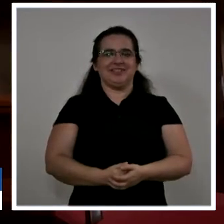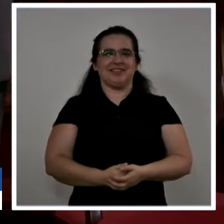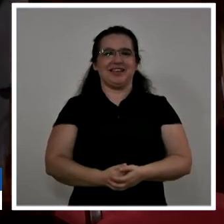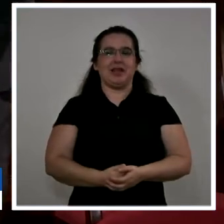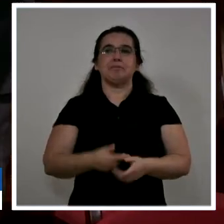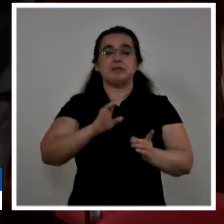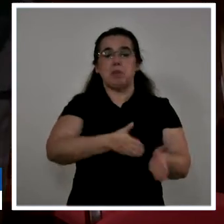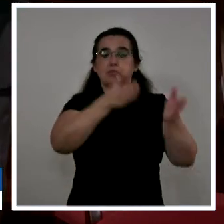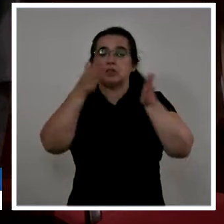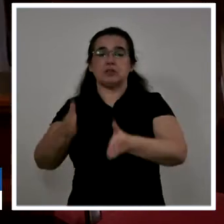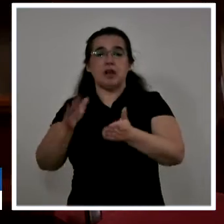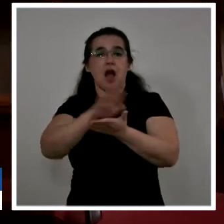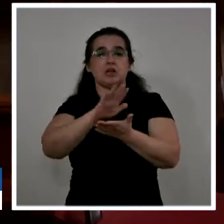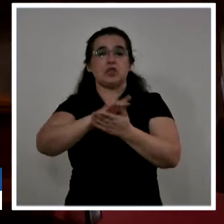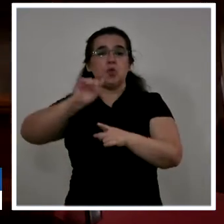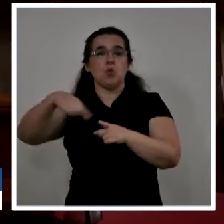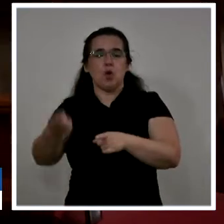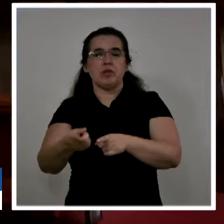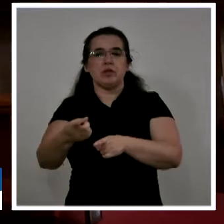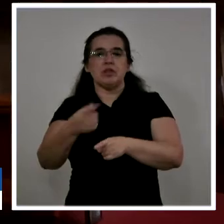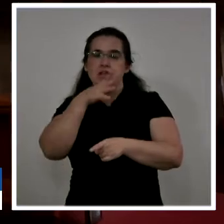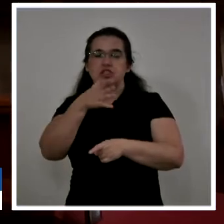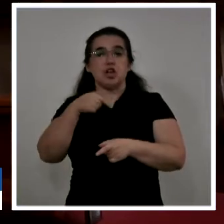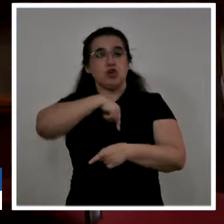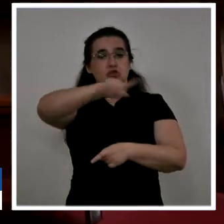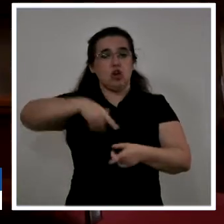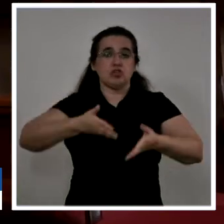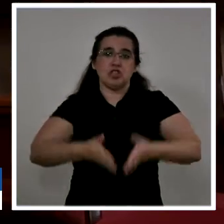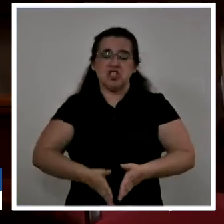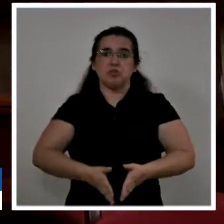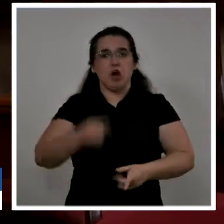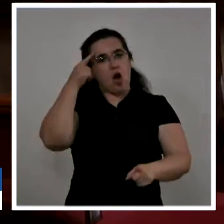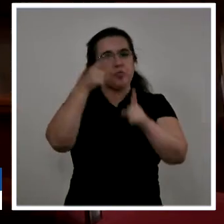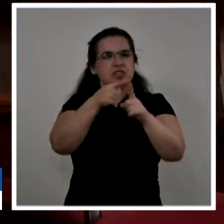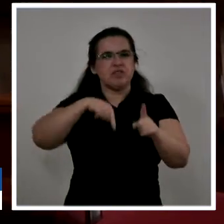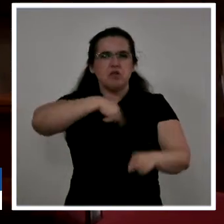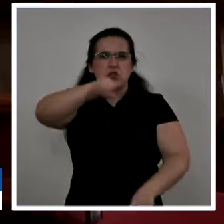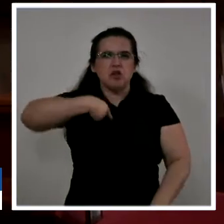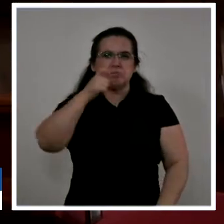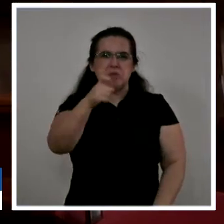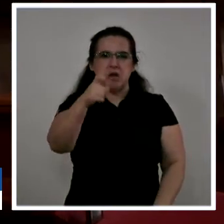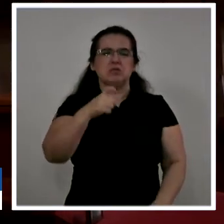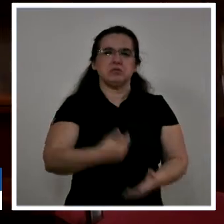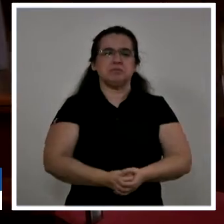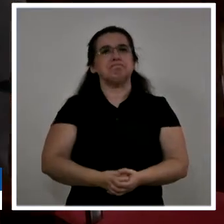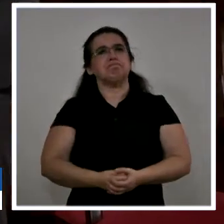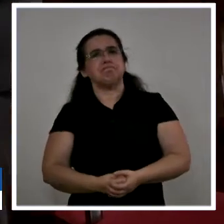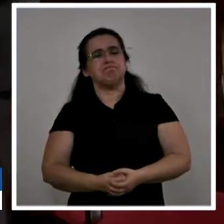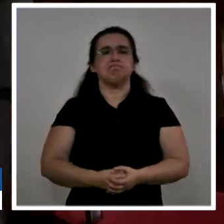Por outro lado, há outro artigo que diz, nascemos para ser maus. And talvez. Of course, the hot topic nowadays. E claro, hoje em